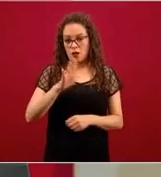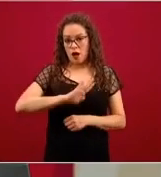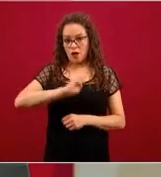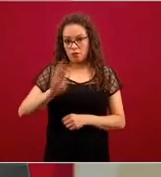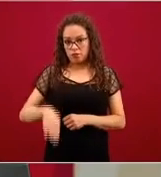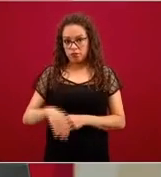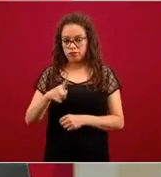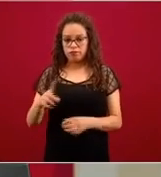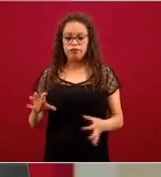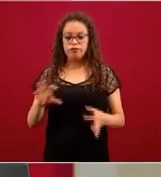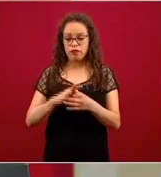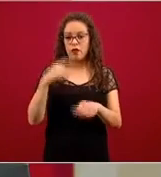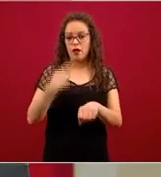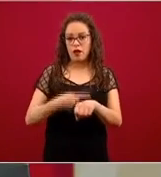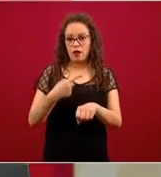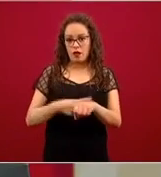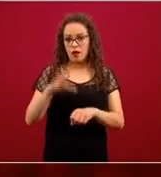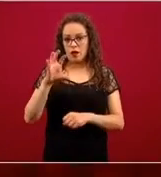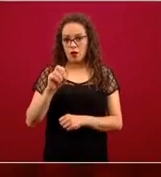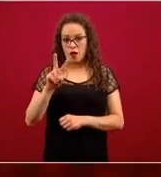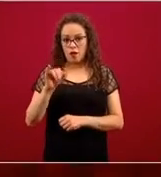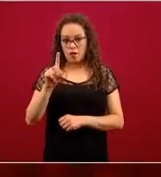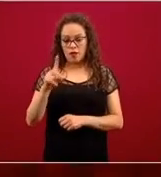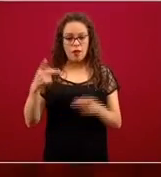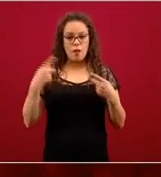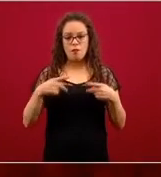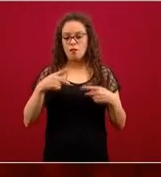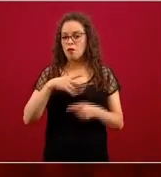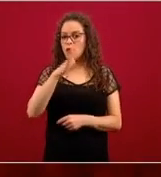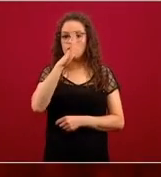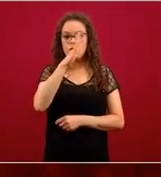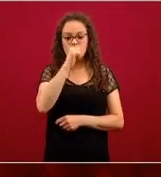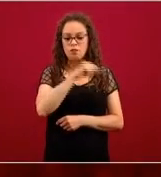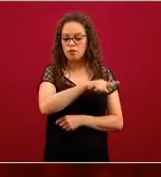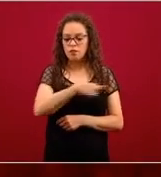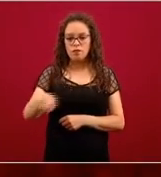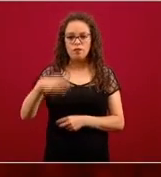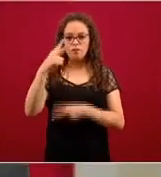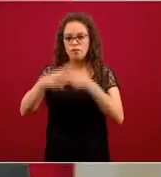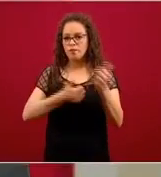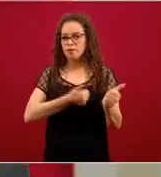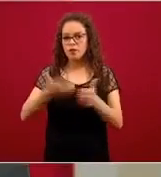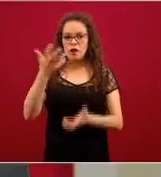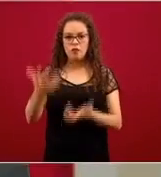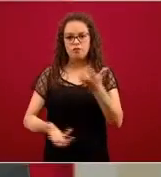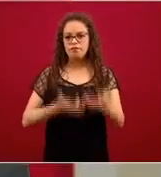resting places for these people's remains, because they cannot be cremated.